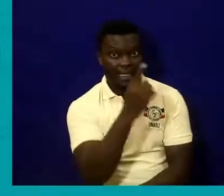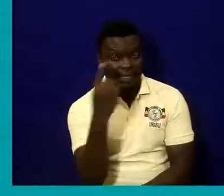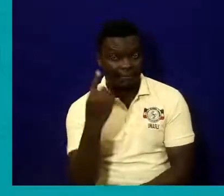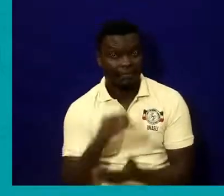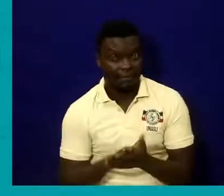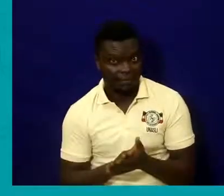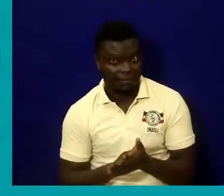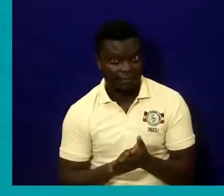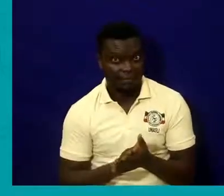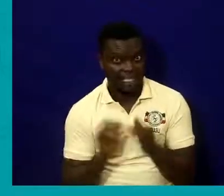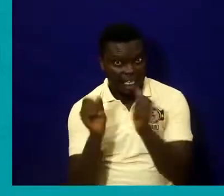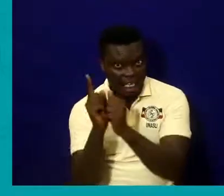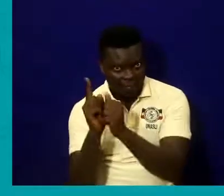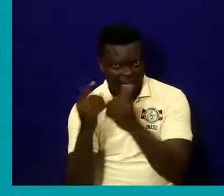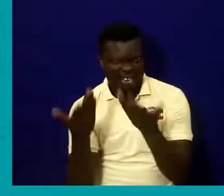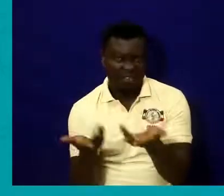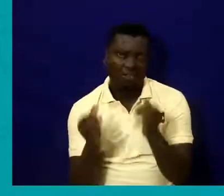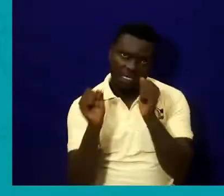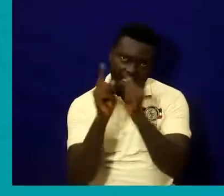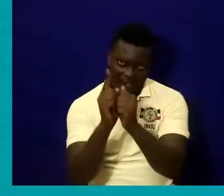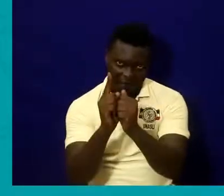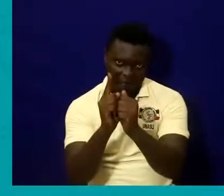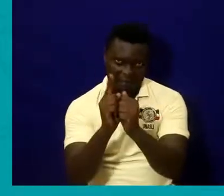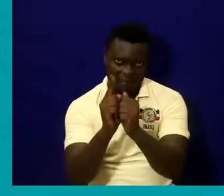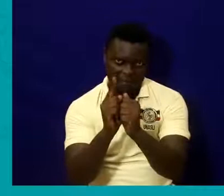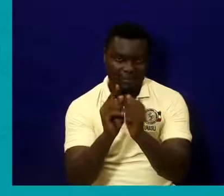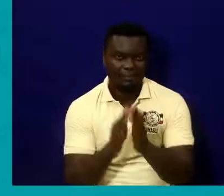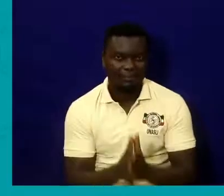number is 11 in figures.